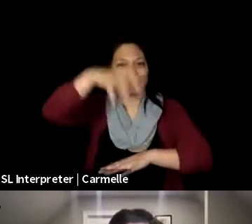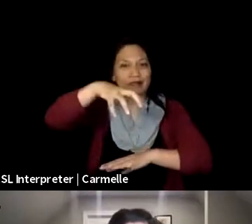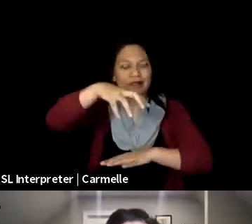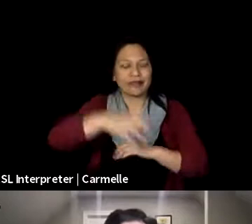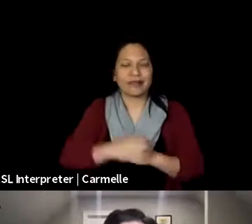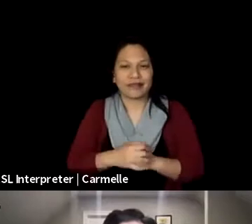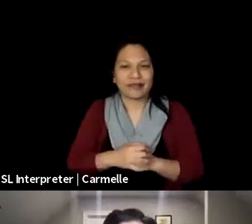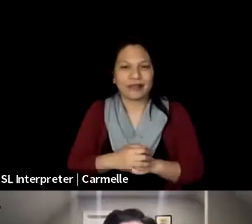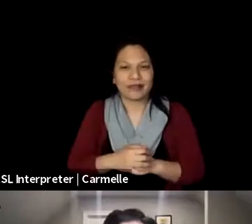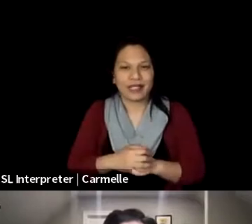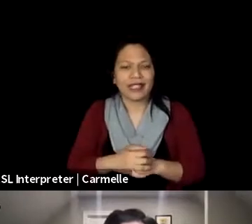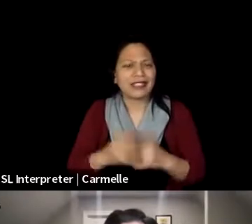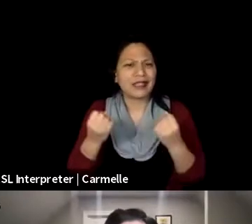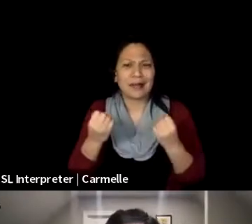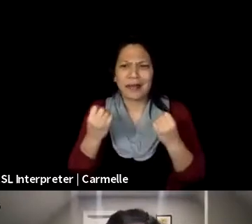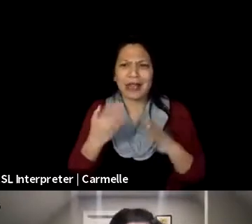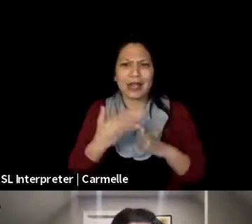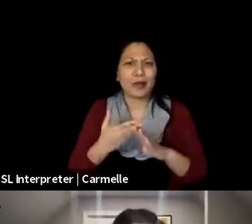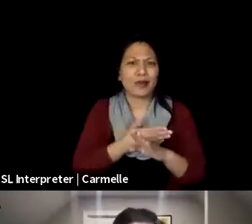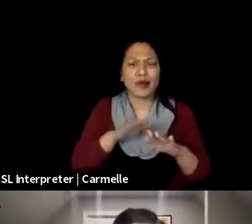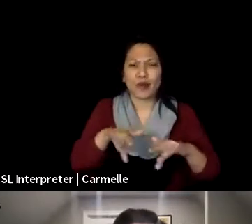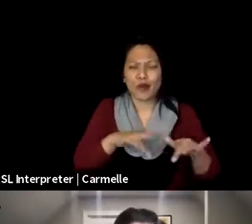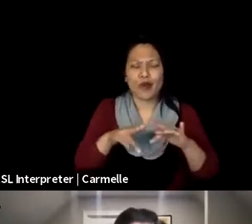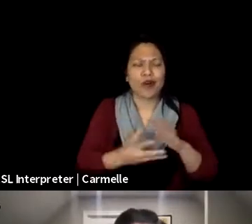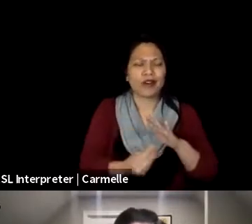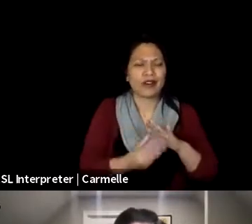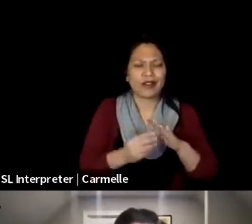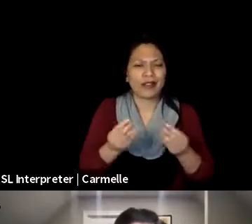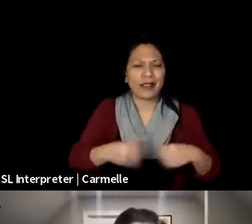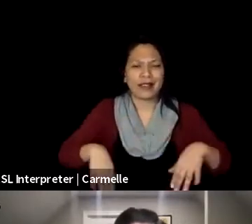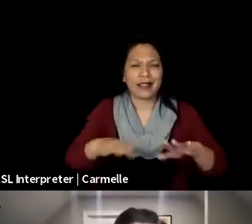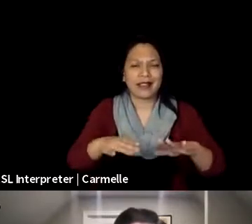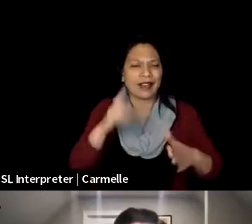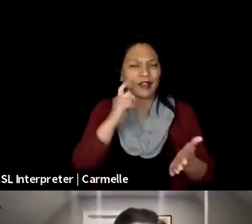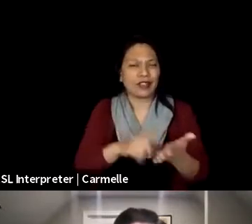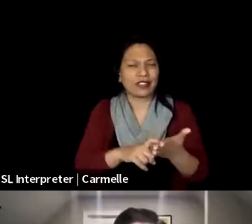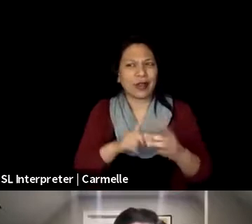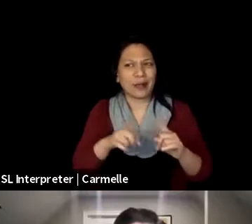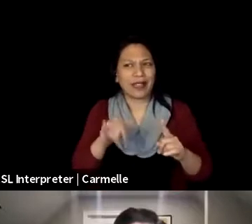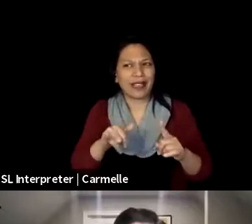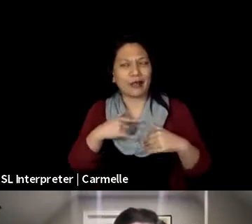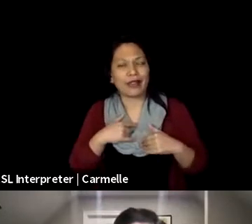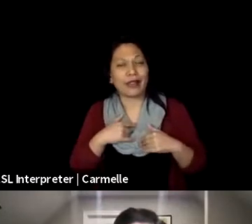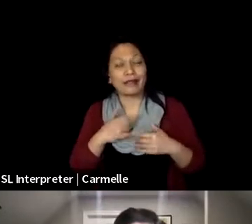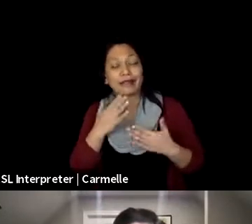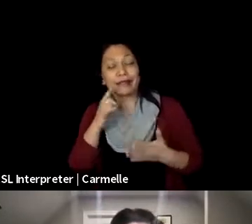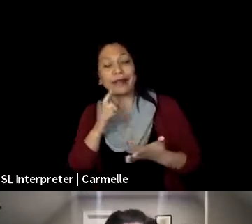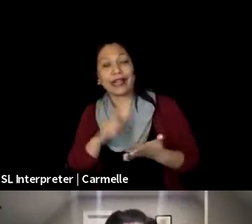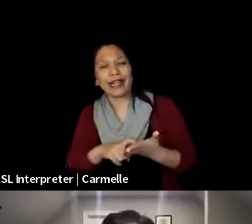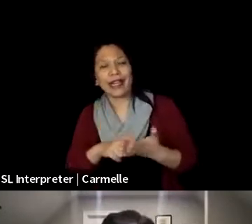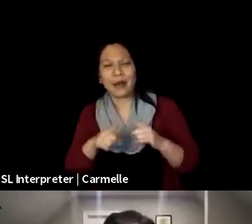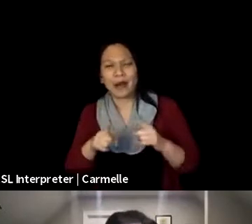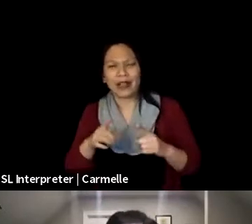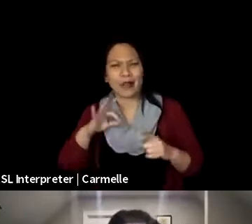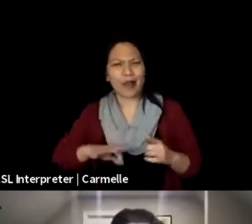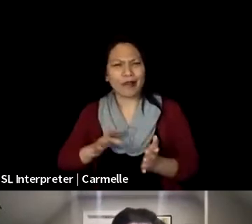of pre-recorded land acknowledgements that passively honor the stolen land we stand on while directly profiting from that same